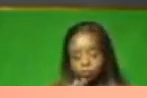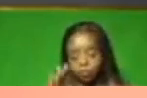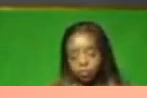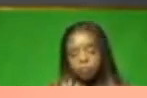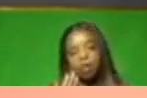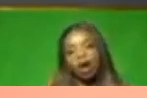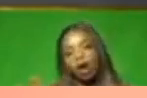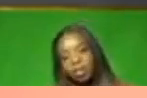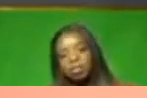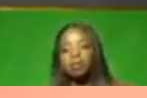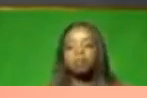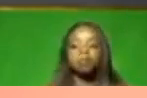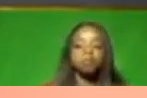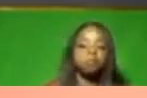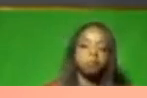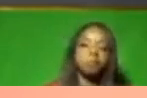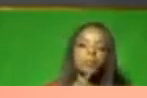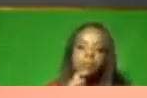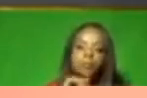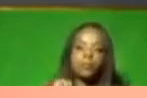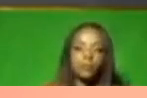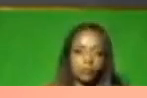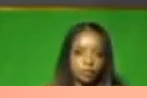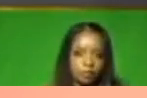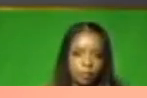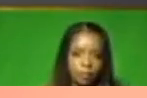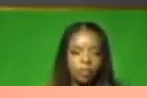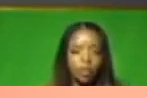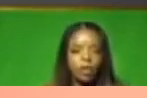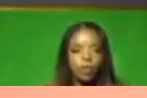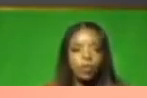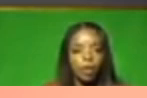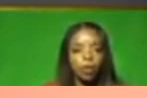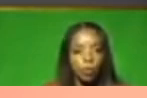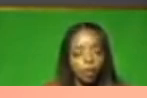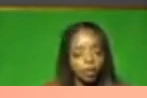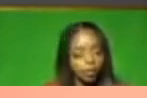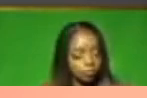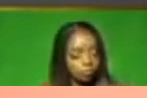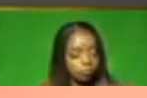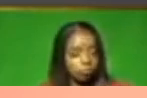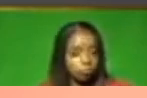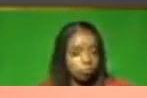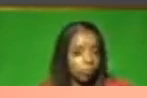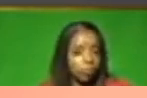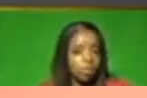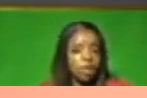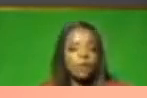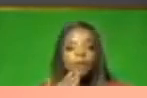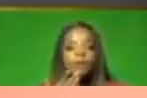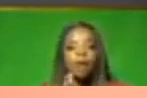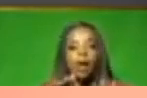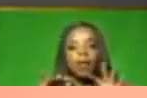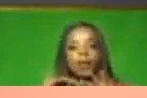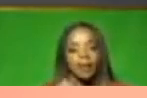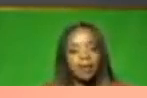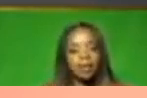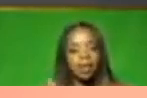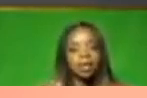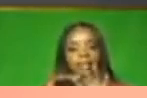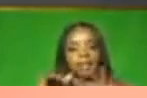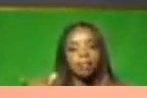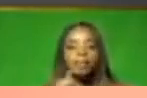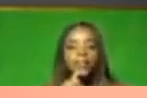well. We have been working closely with independent power producers in steering